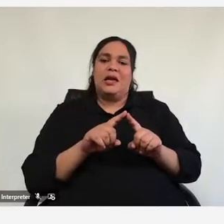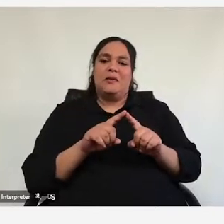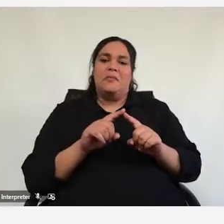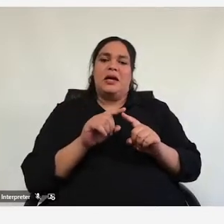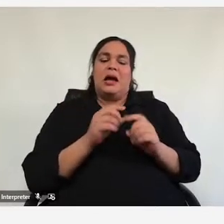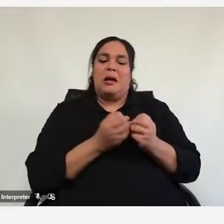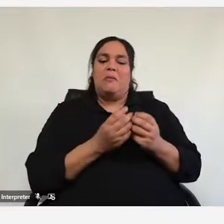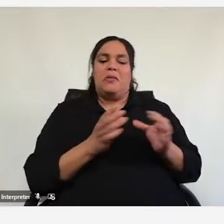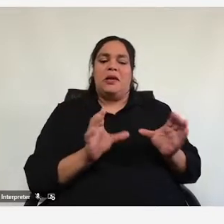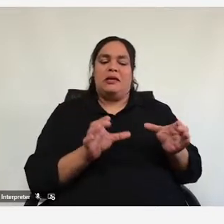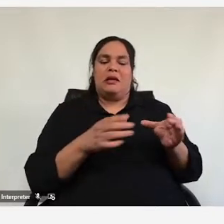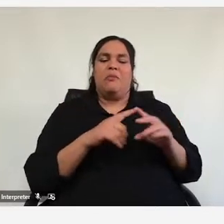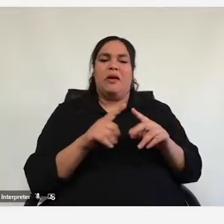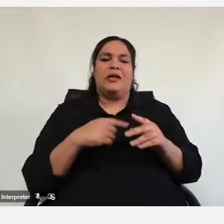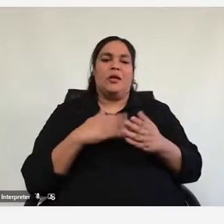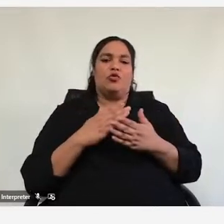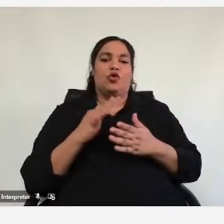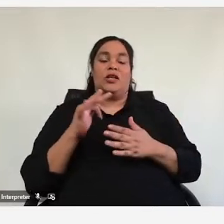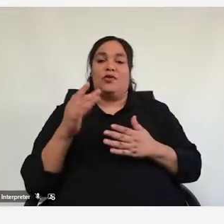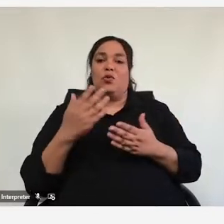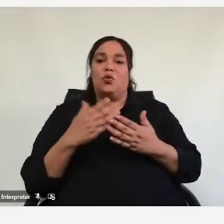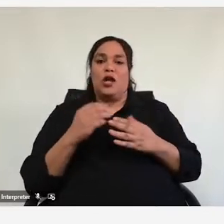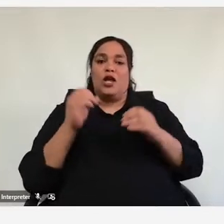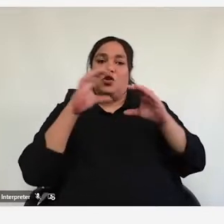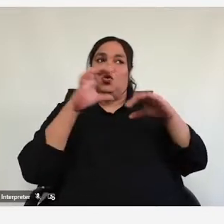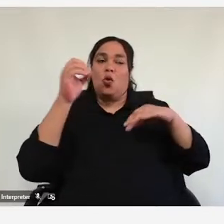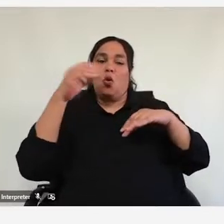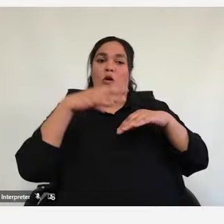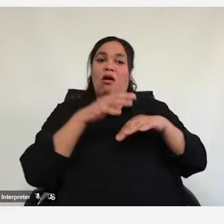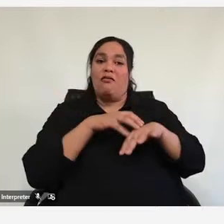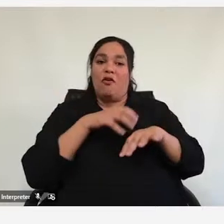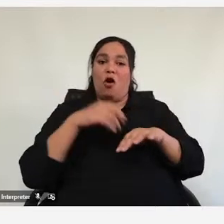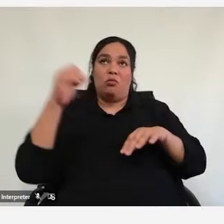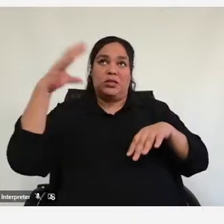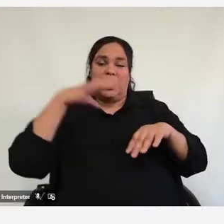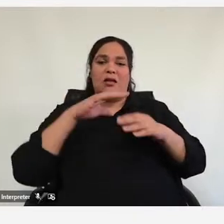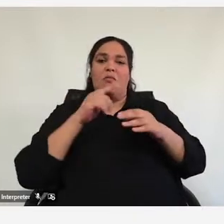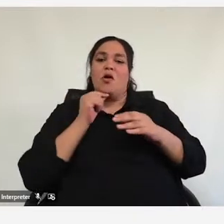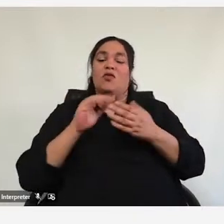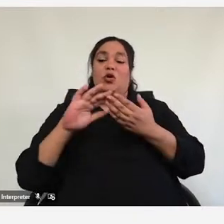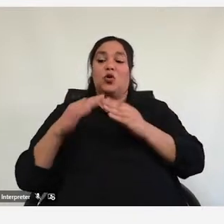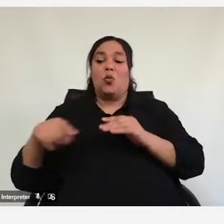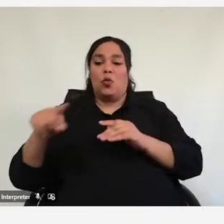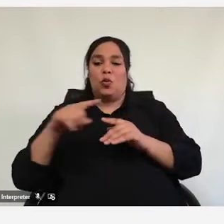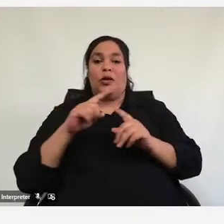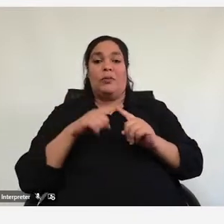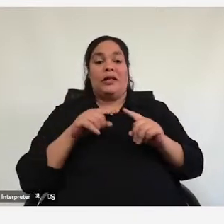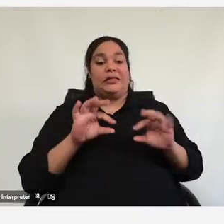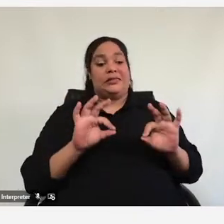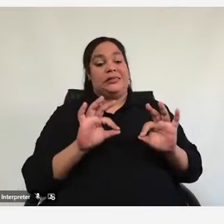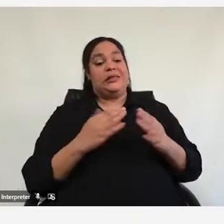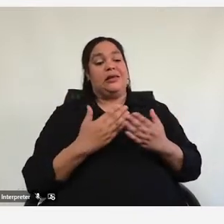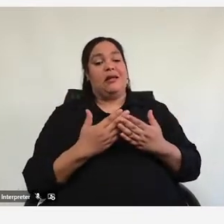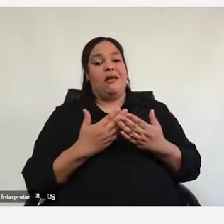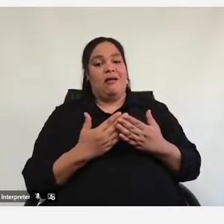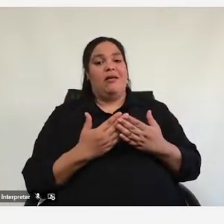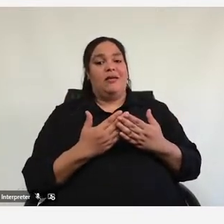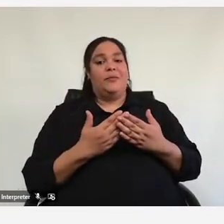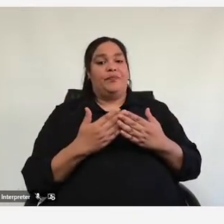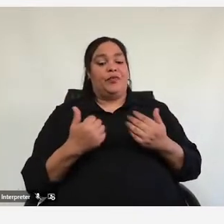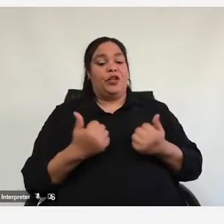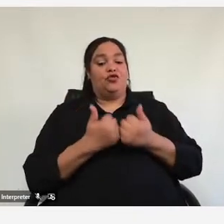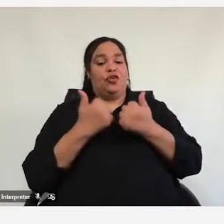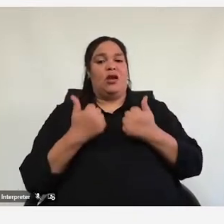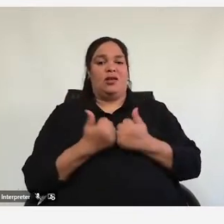am sure if you can put a solar farm there, Beaufort West community, and actually this kind of challenges